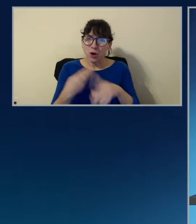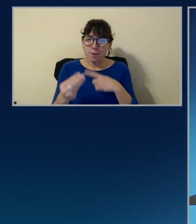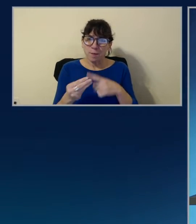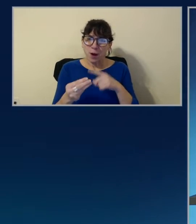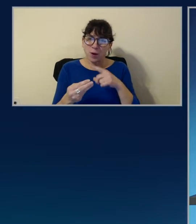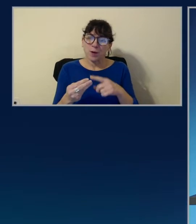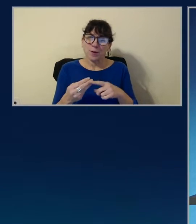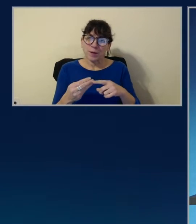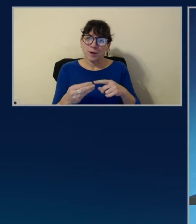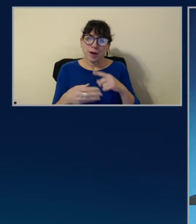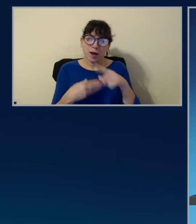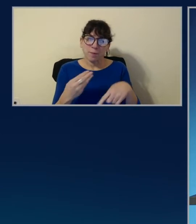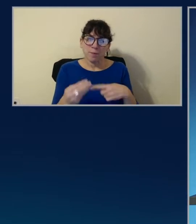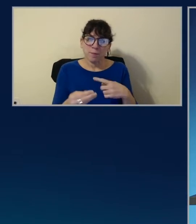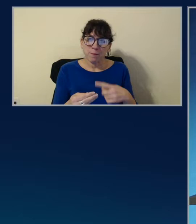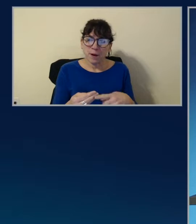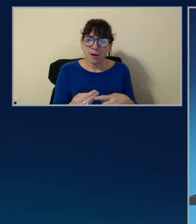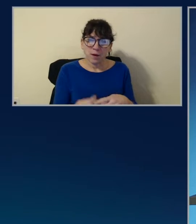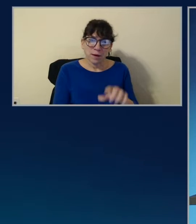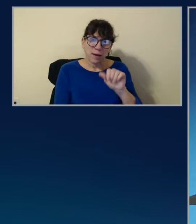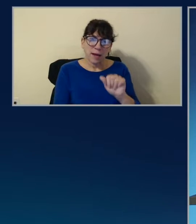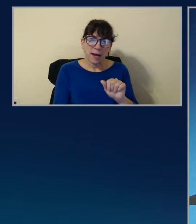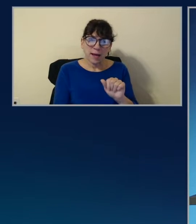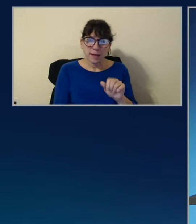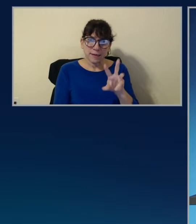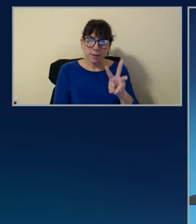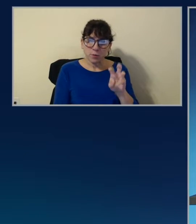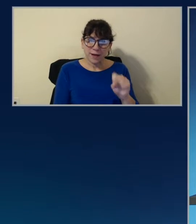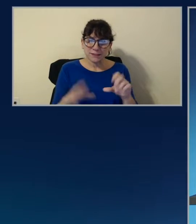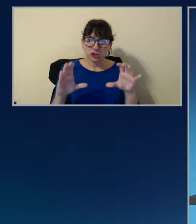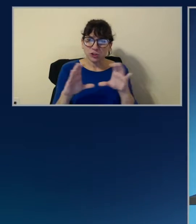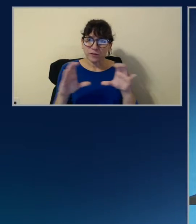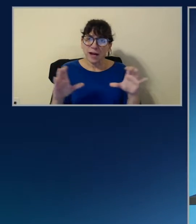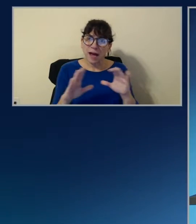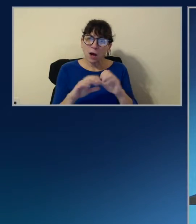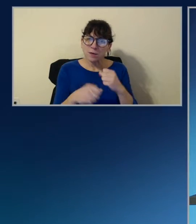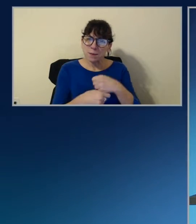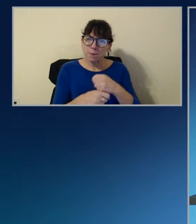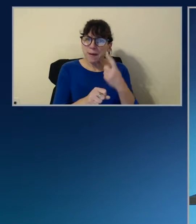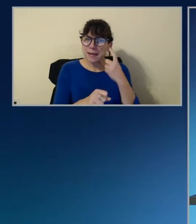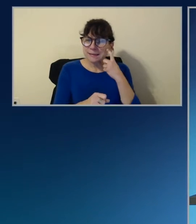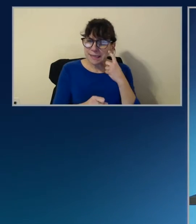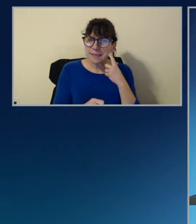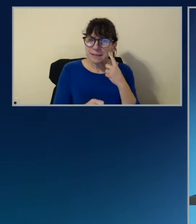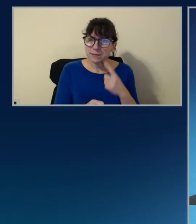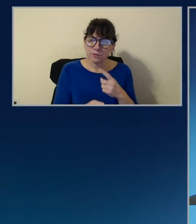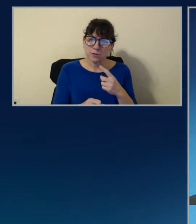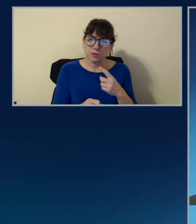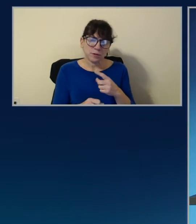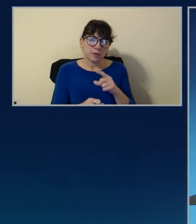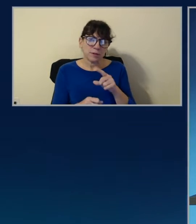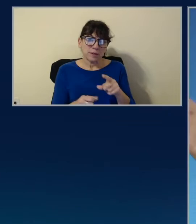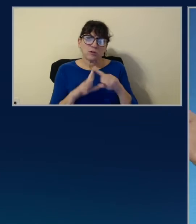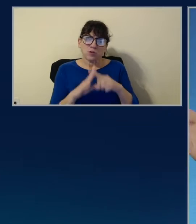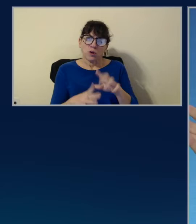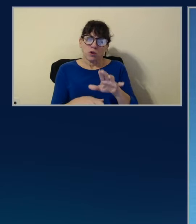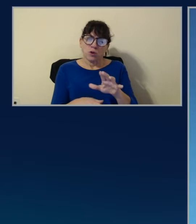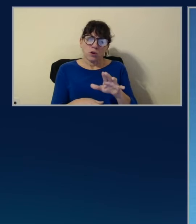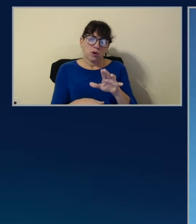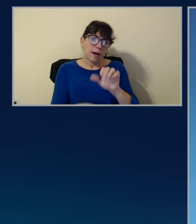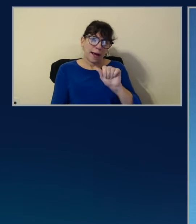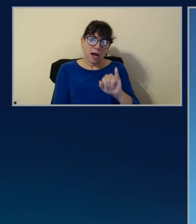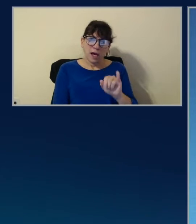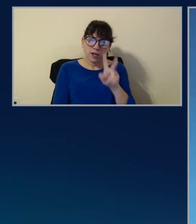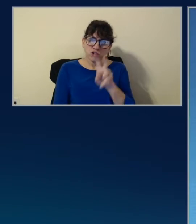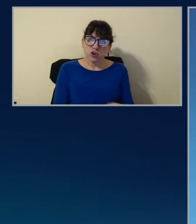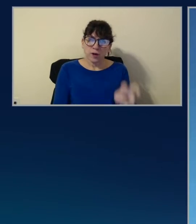about AWS Training and Certification. How does it make any sense inside of your generative AI journey? Before we do that, Aaron, tell